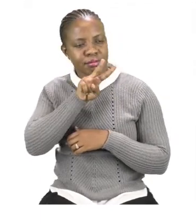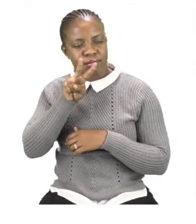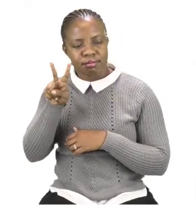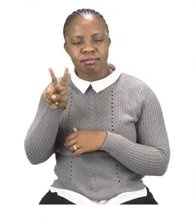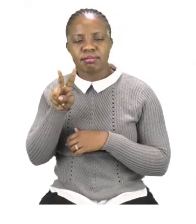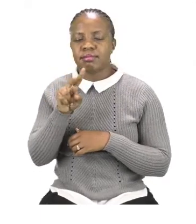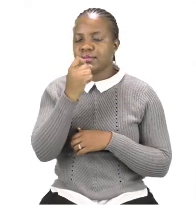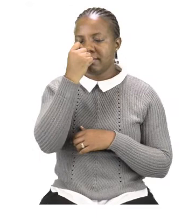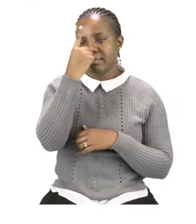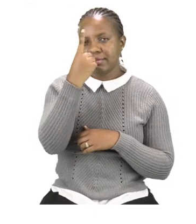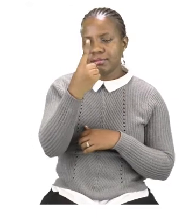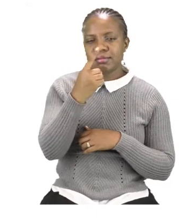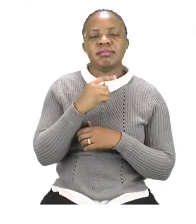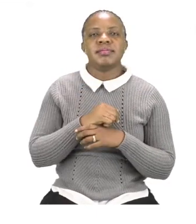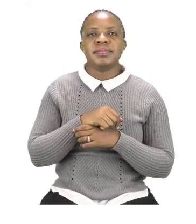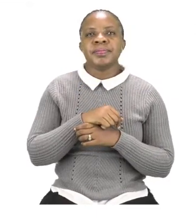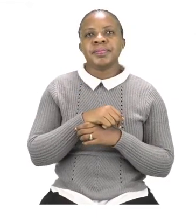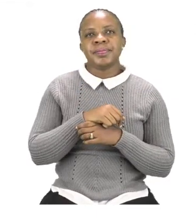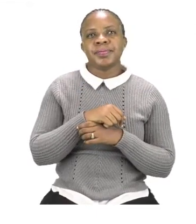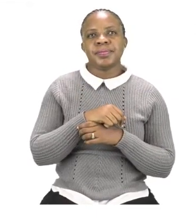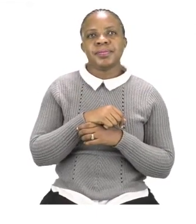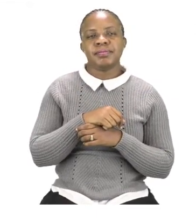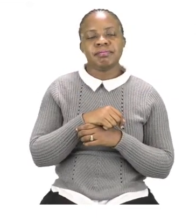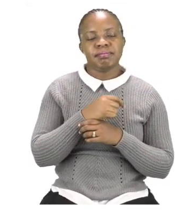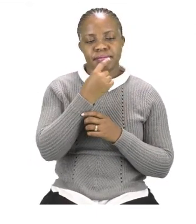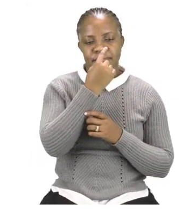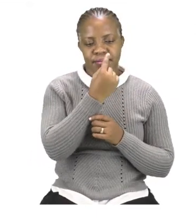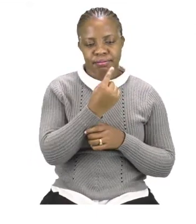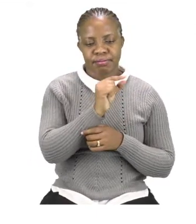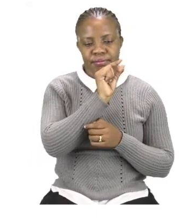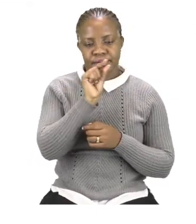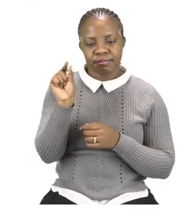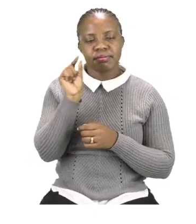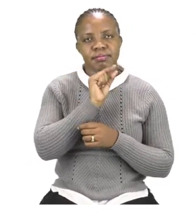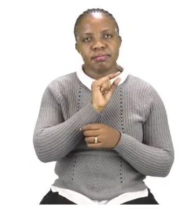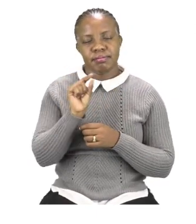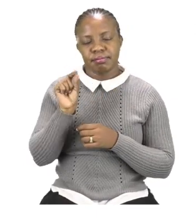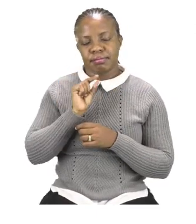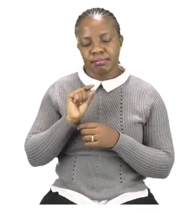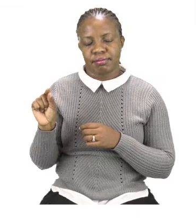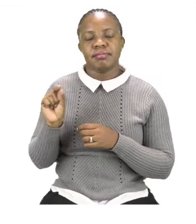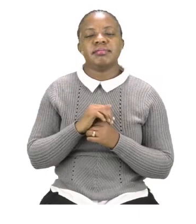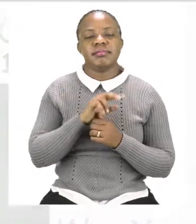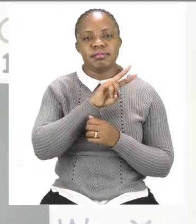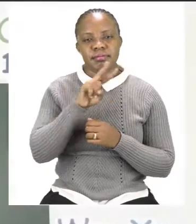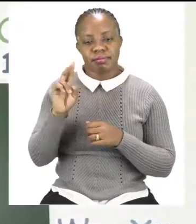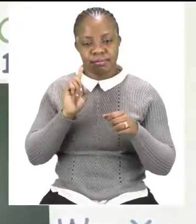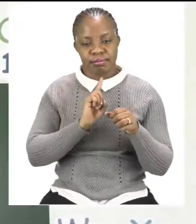before we read very carefully each sentence, I'd like us to take a look at the pronouns I have on the